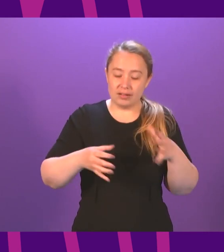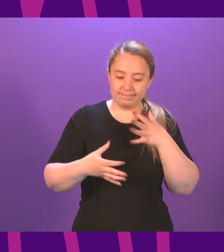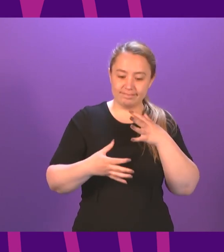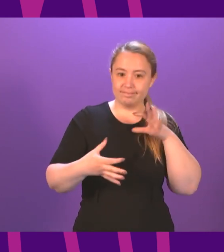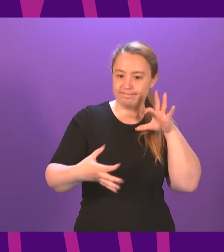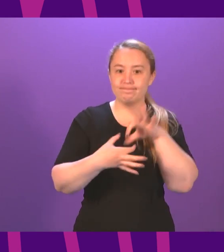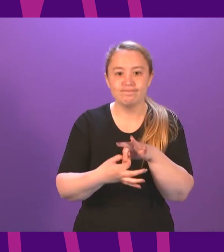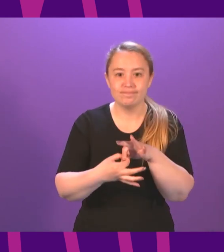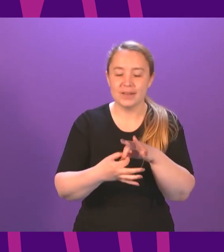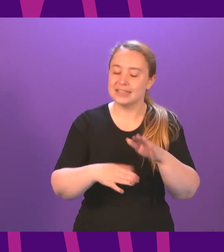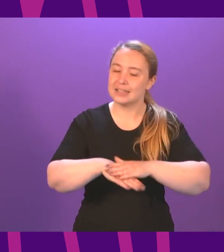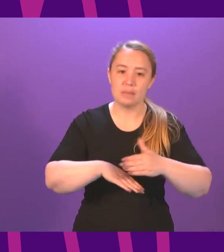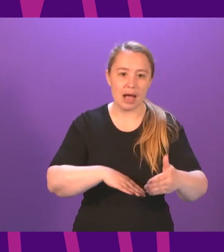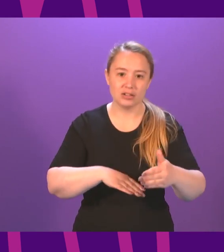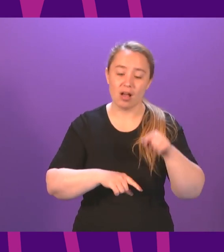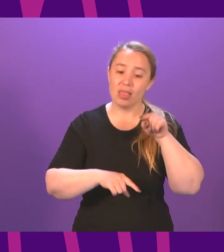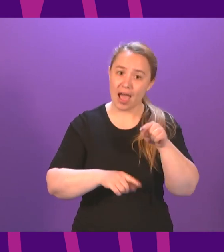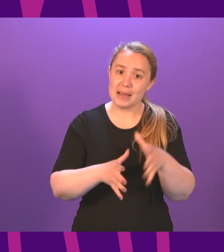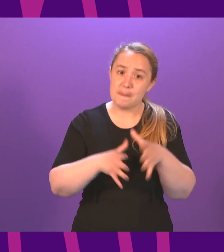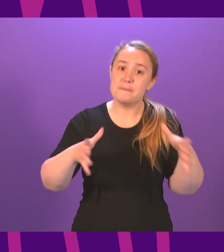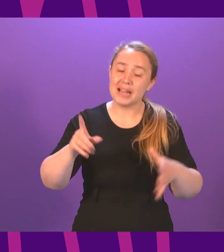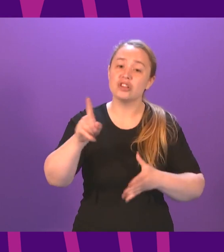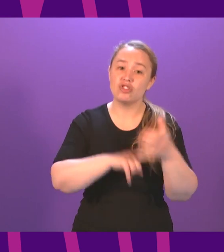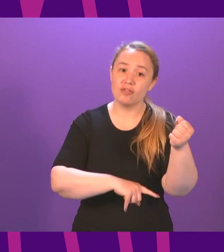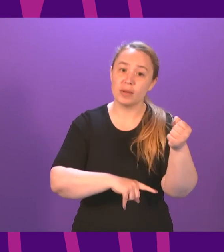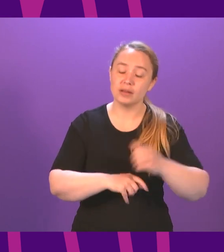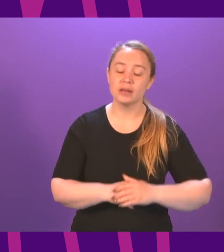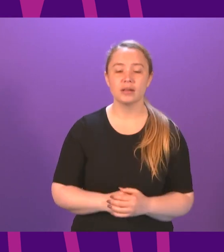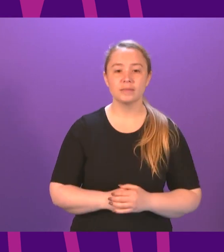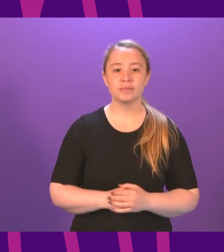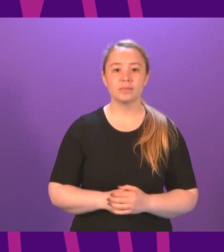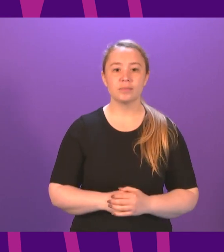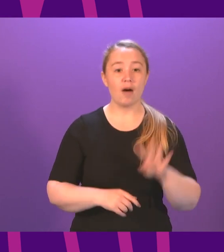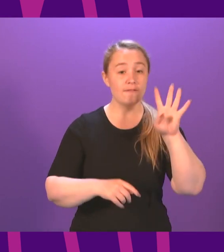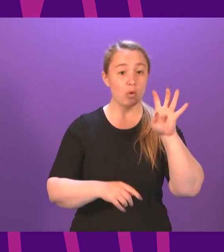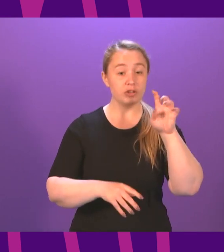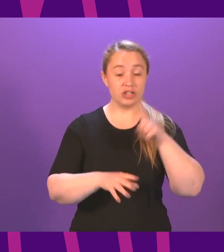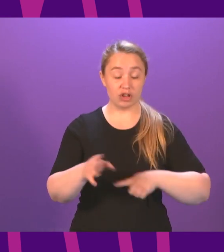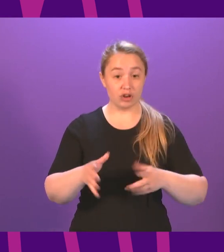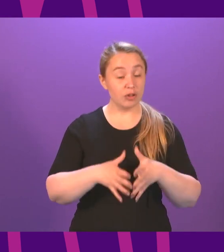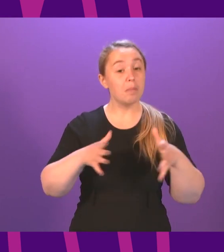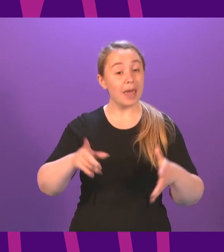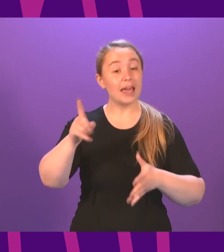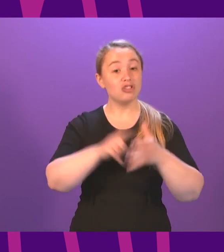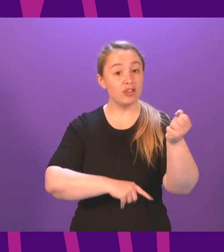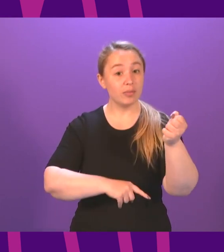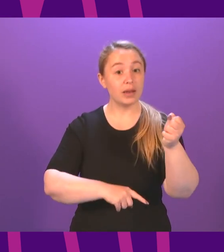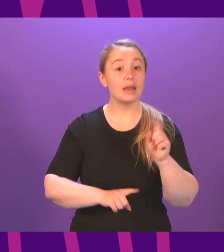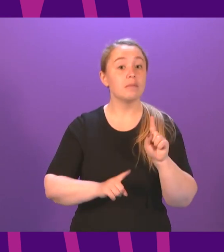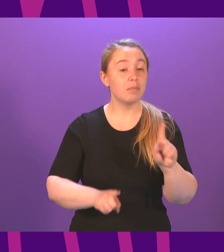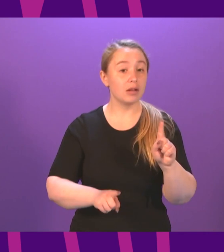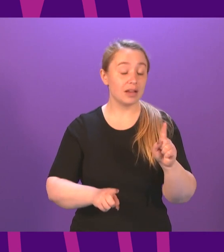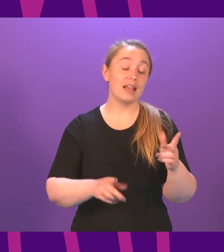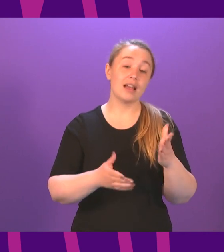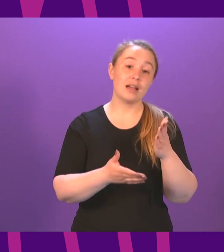significant achievement. However, while the length of her party's period in office is in itself an achievement, their record, I believe Nicola Sturgeon